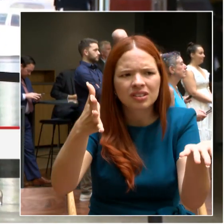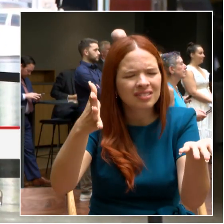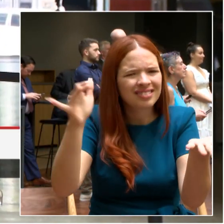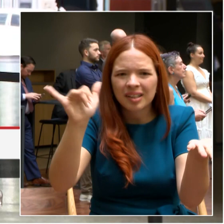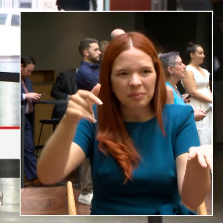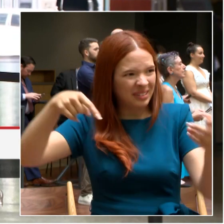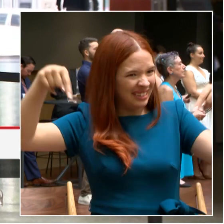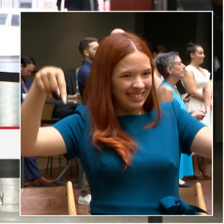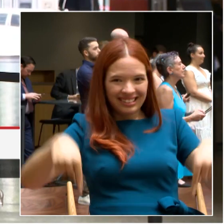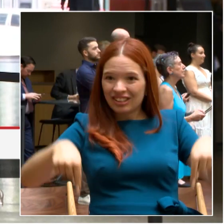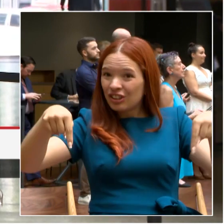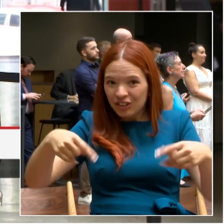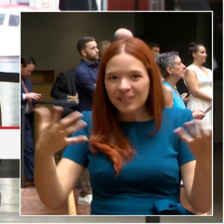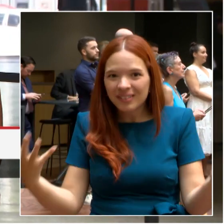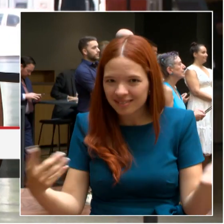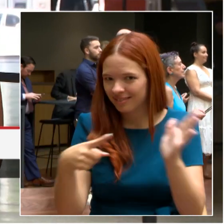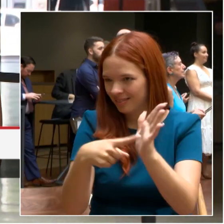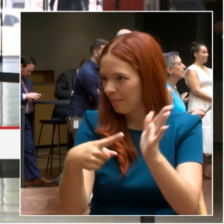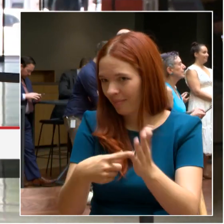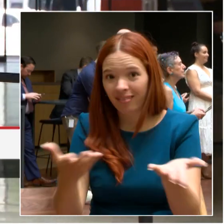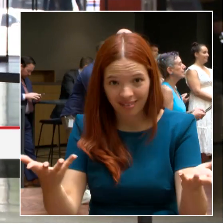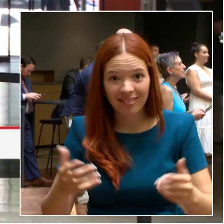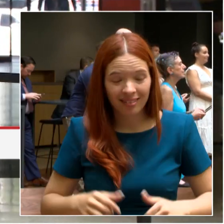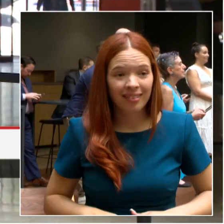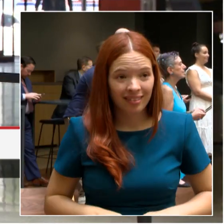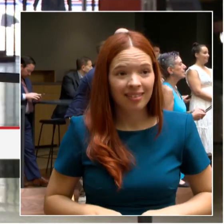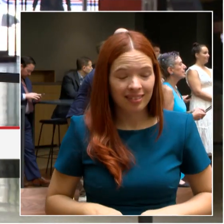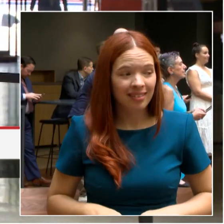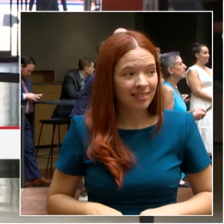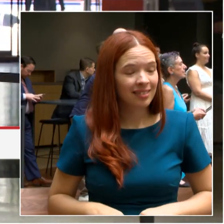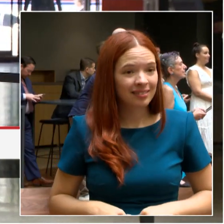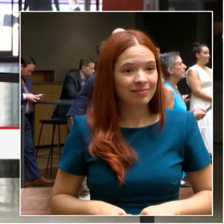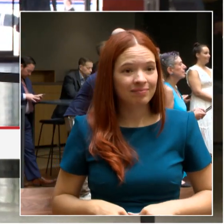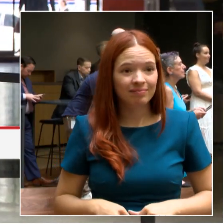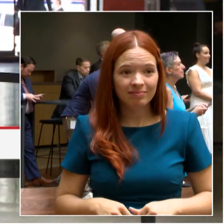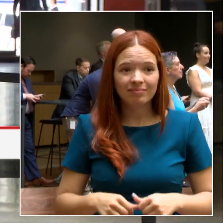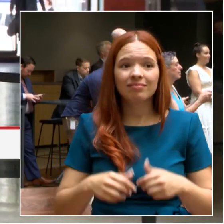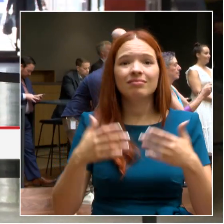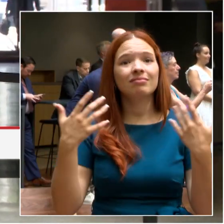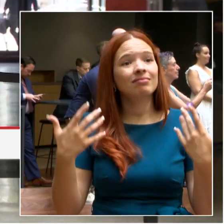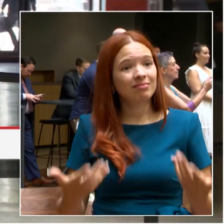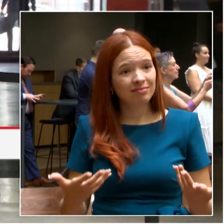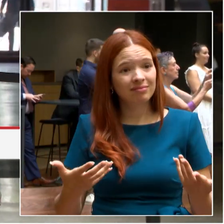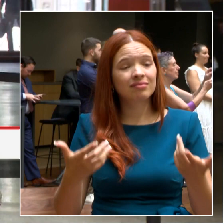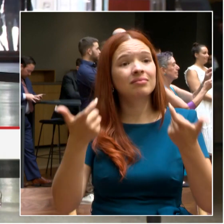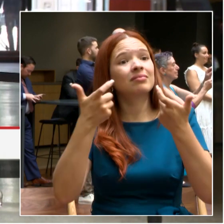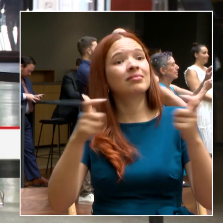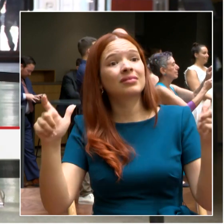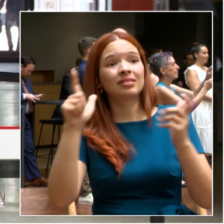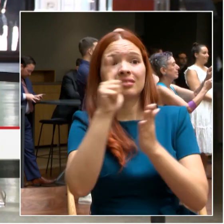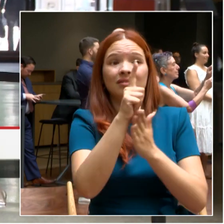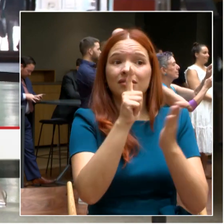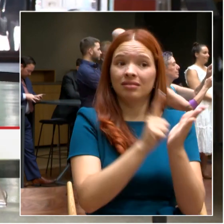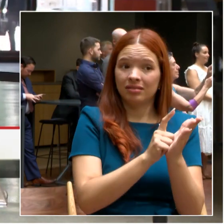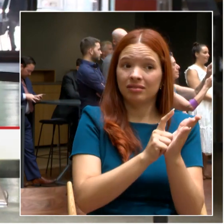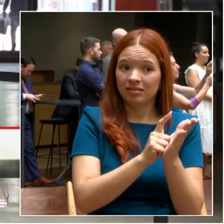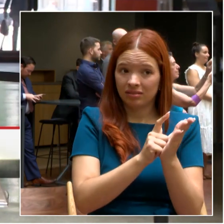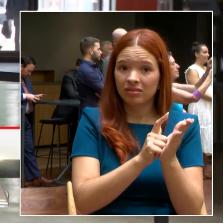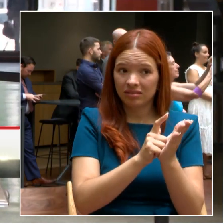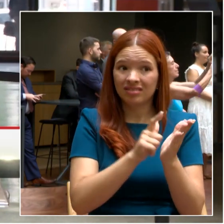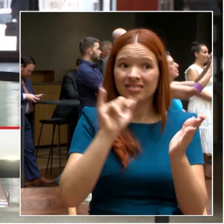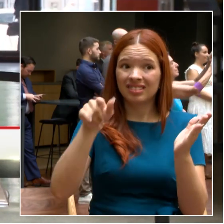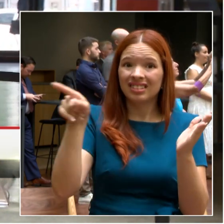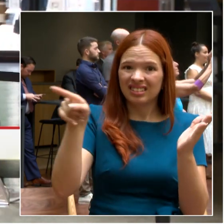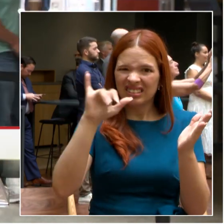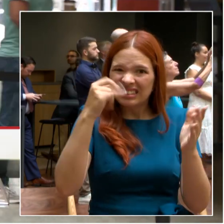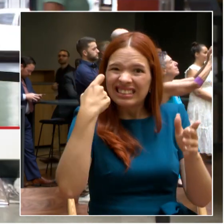with Brown Advisory. A big law firm is going into the old Metro building.